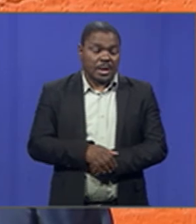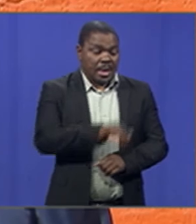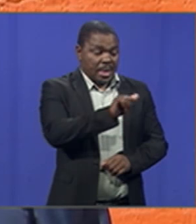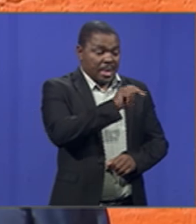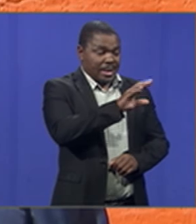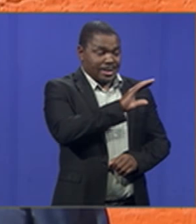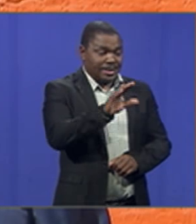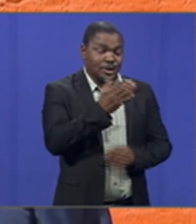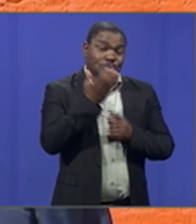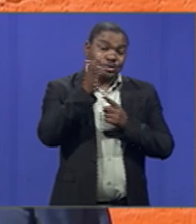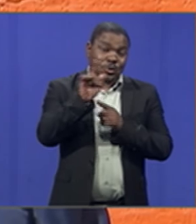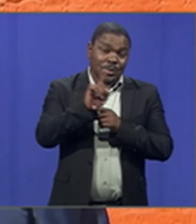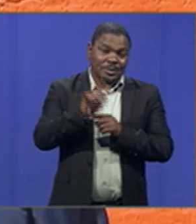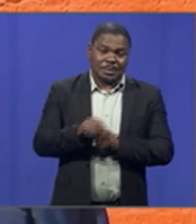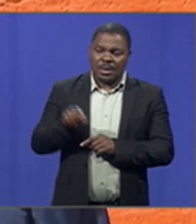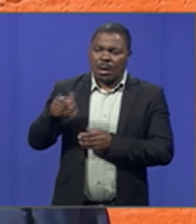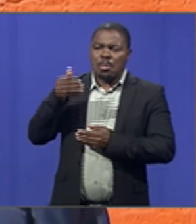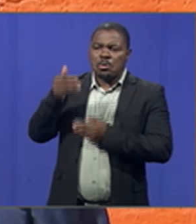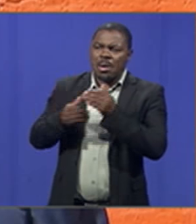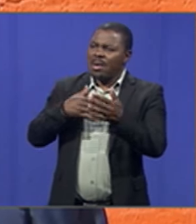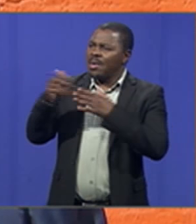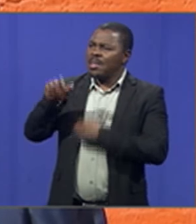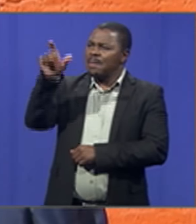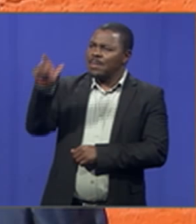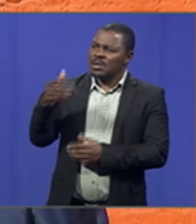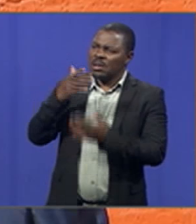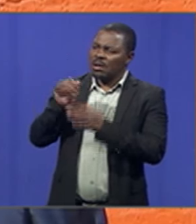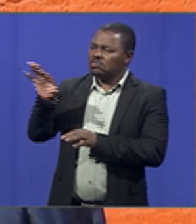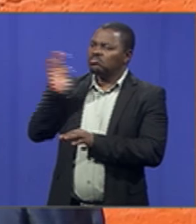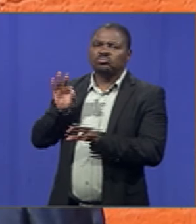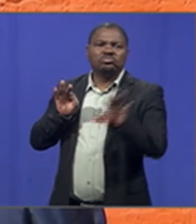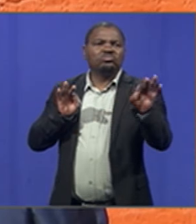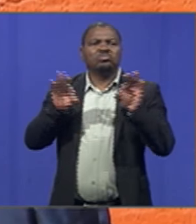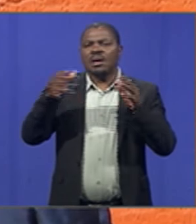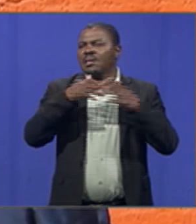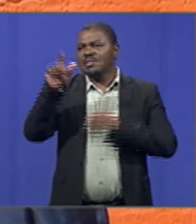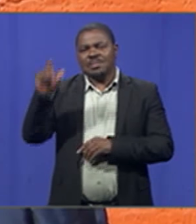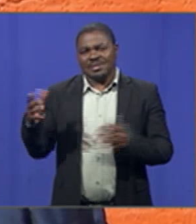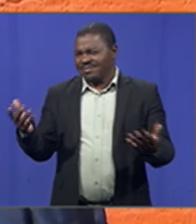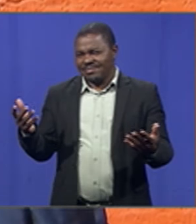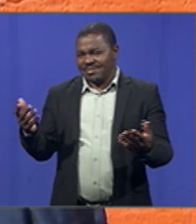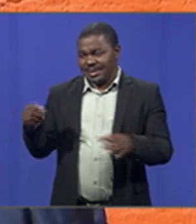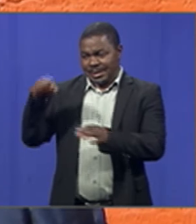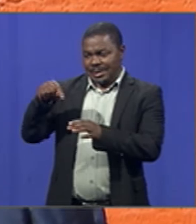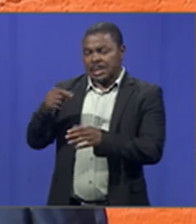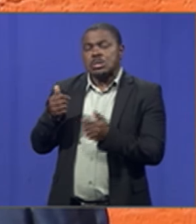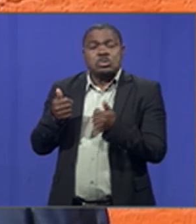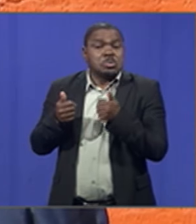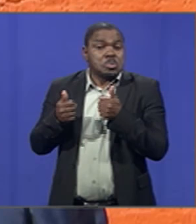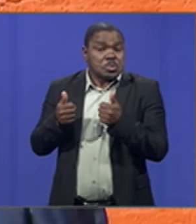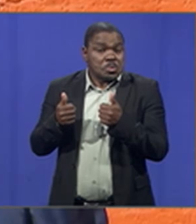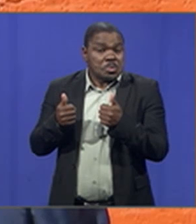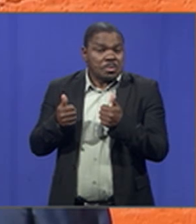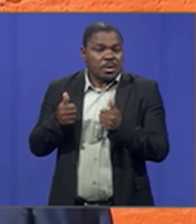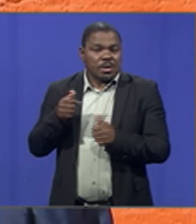ena e ba e latetseng ya gore anyone a kgone go ikgethela motho a mo batlang ke ntho e ntle ba kgone